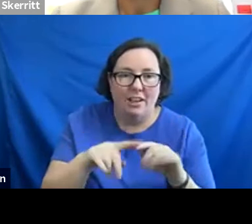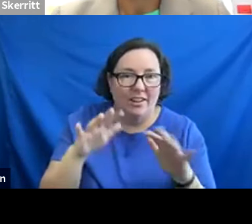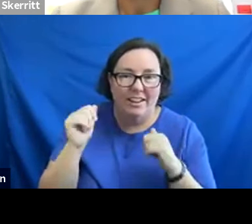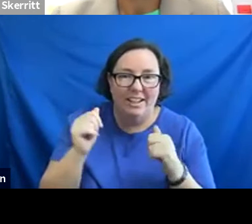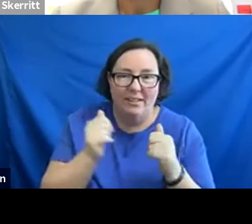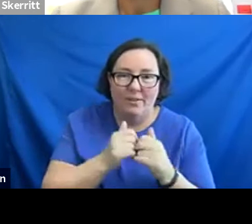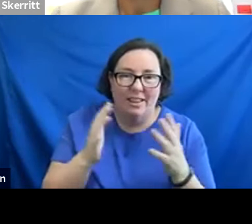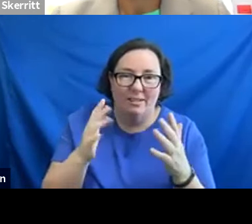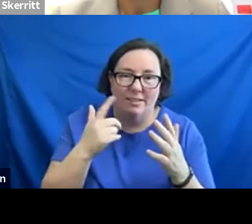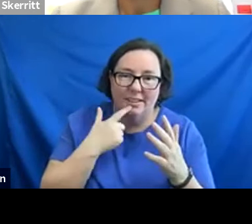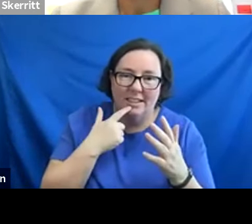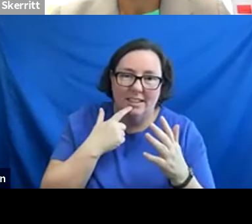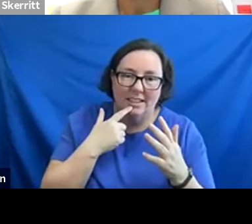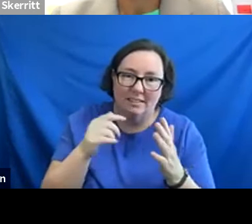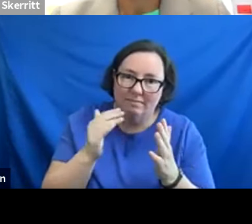without